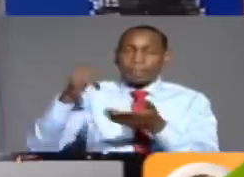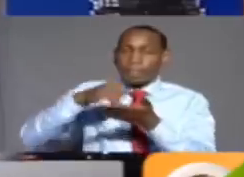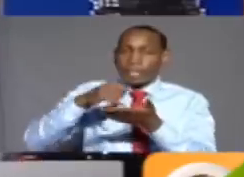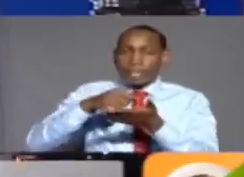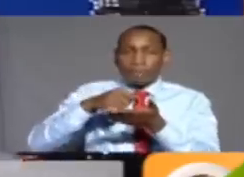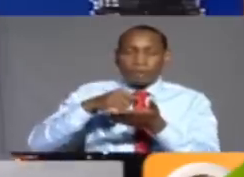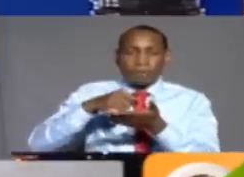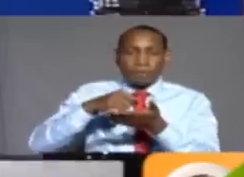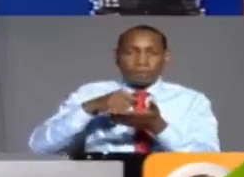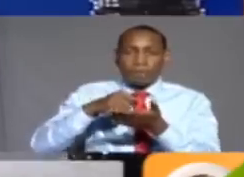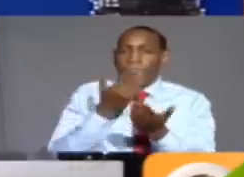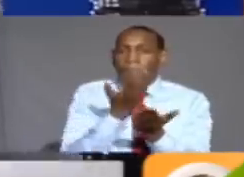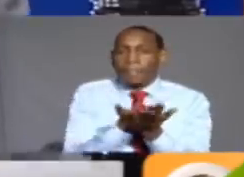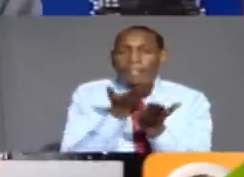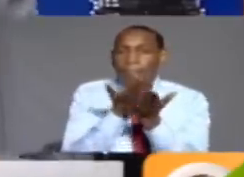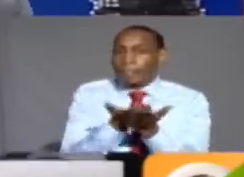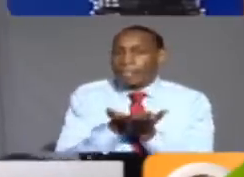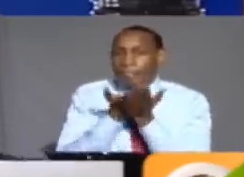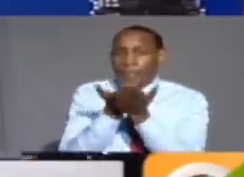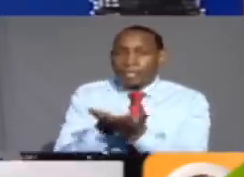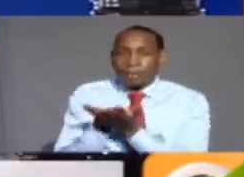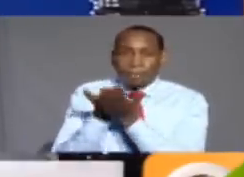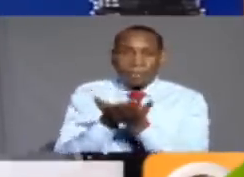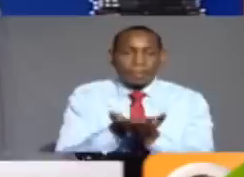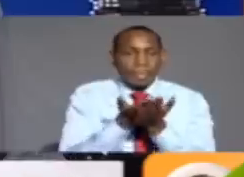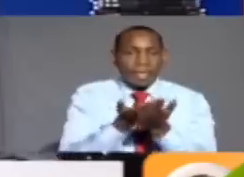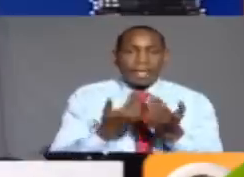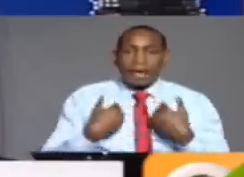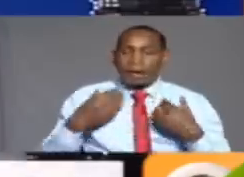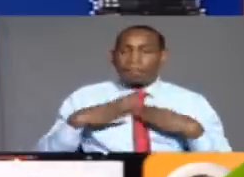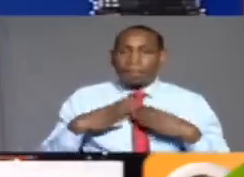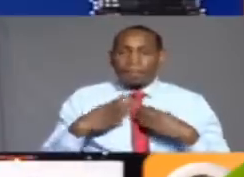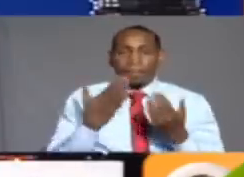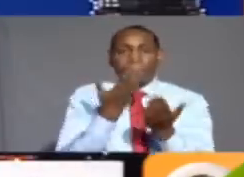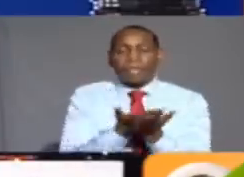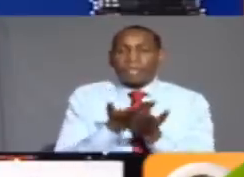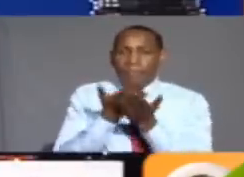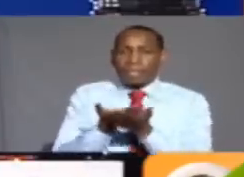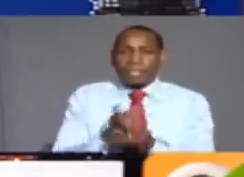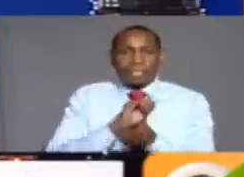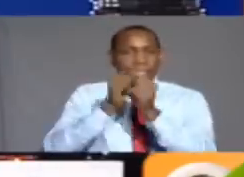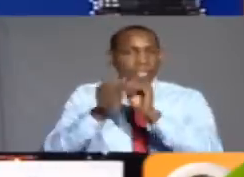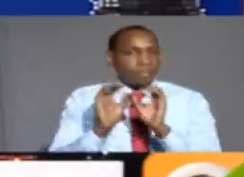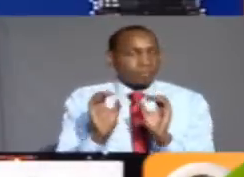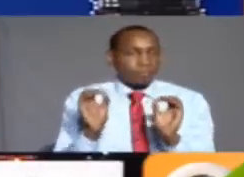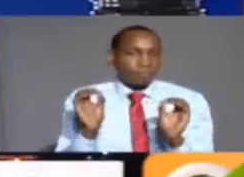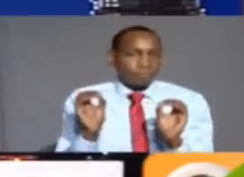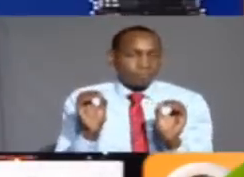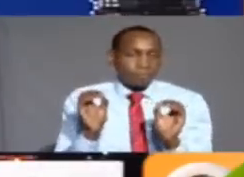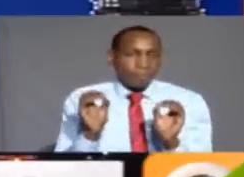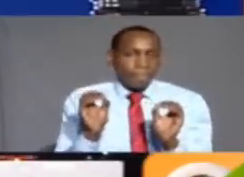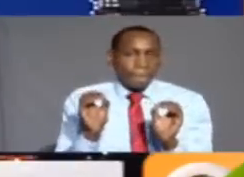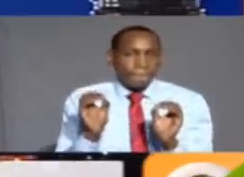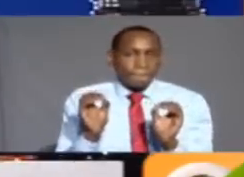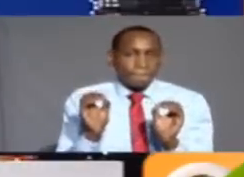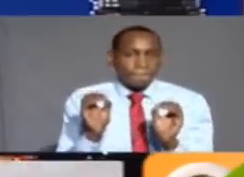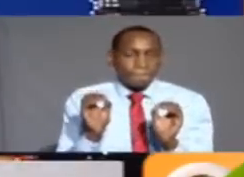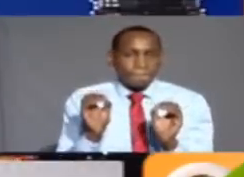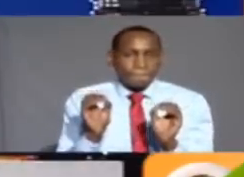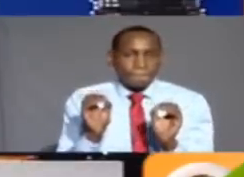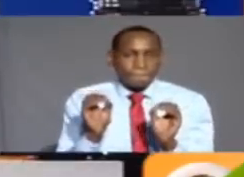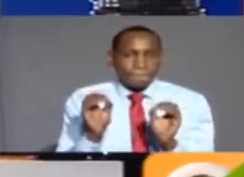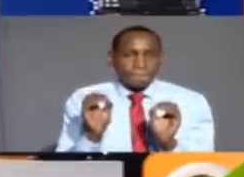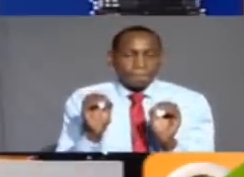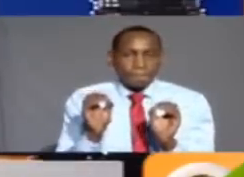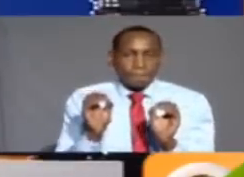please guys, I beg you, IMF is on my back because of the deficit. Don't change anything. And we try